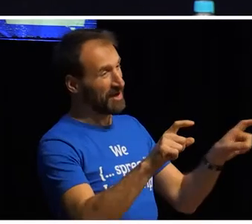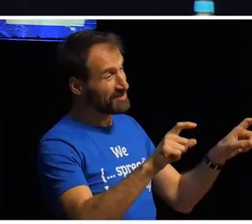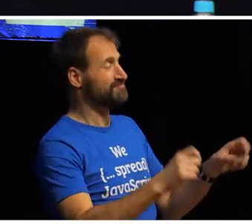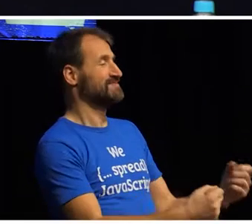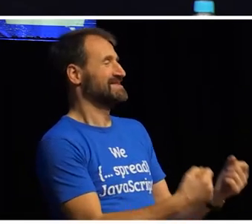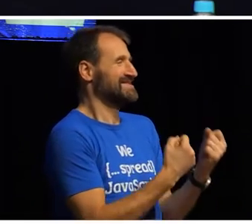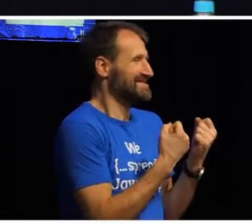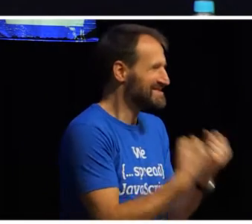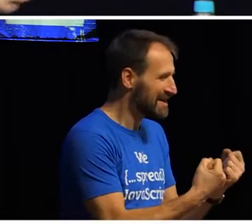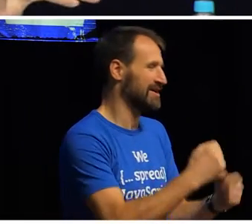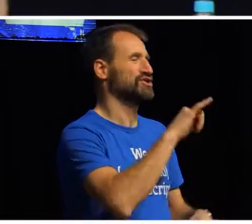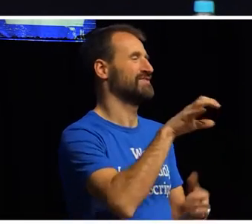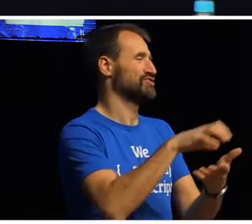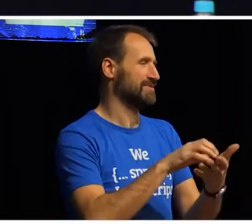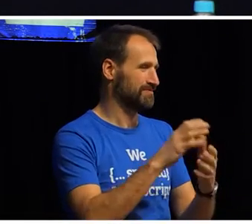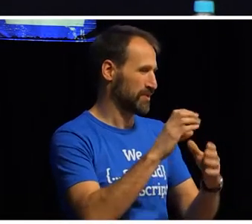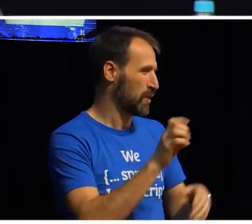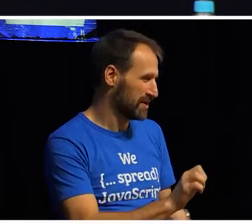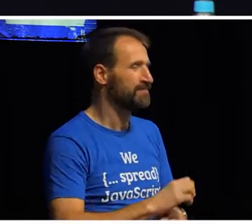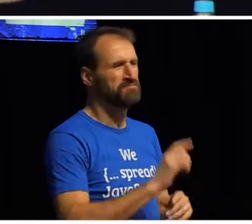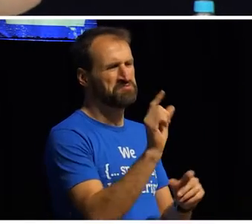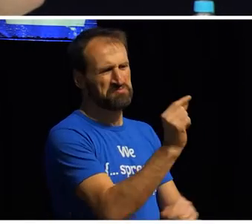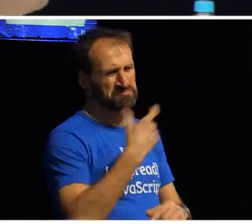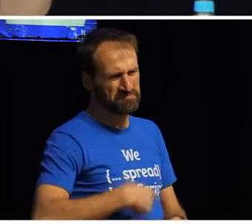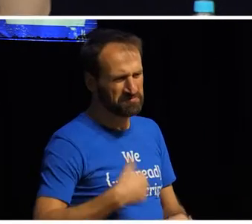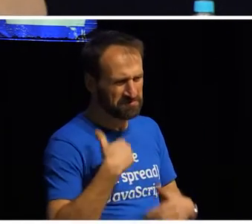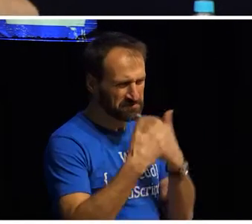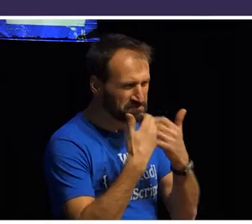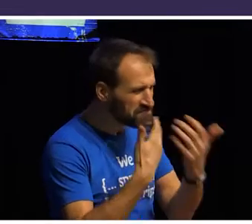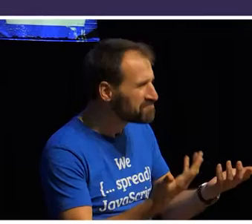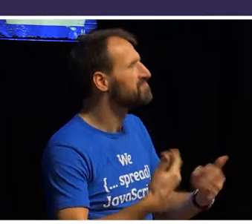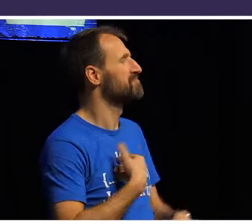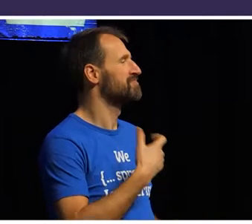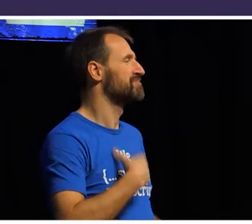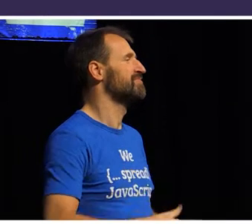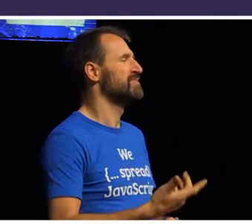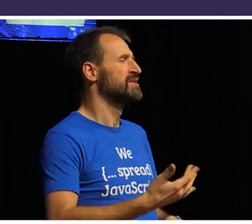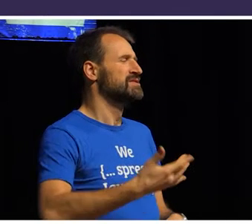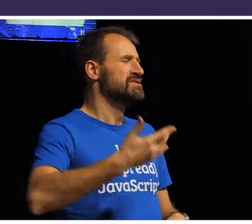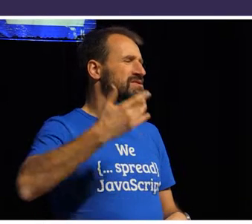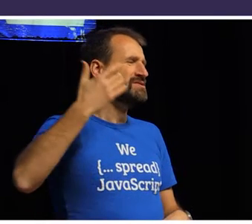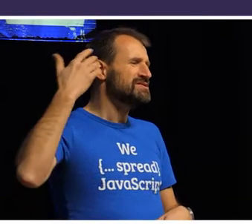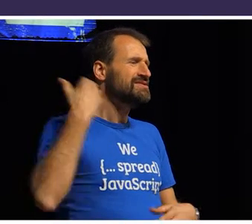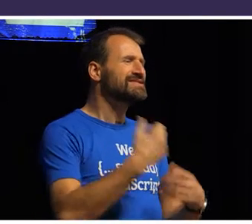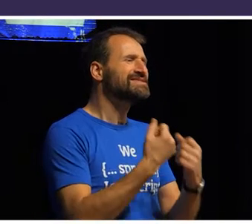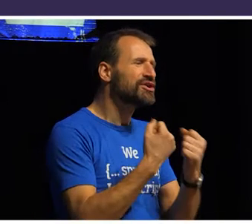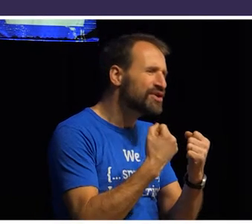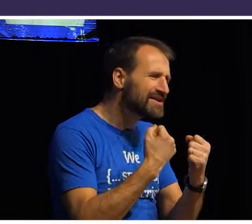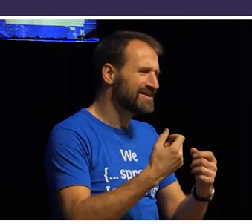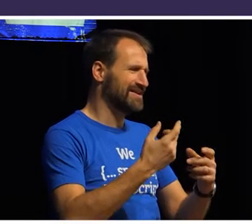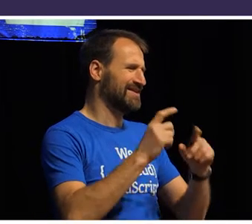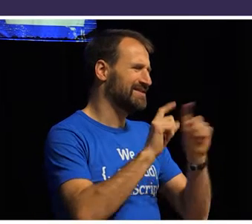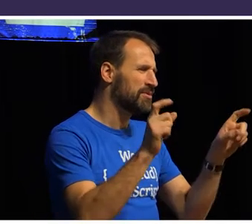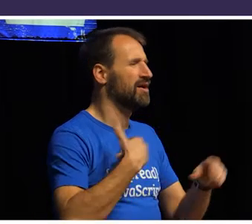just a little bit about me just for history is that I come from kind of a longtime security application security type of experience through the